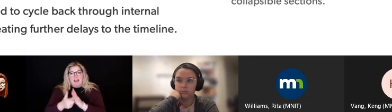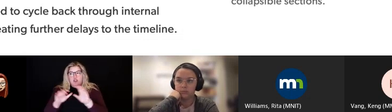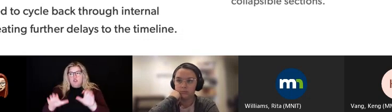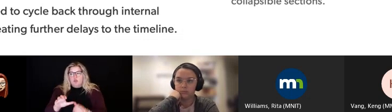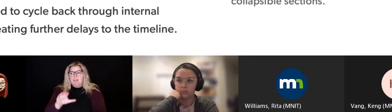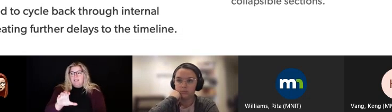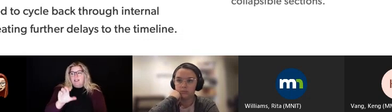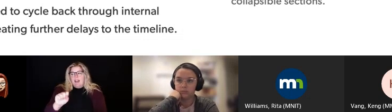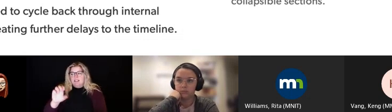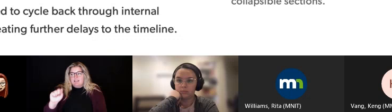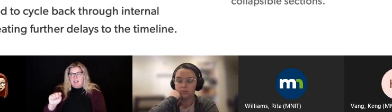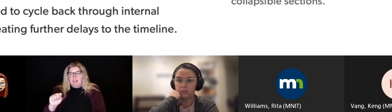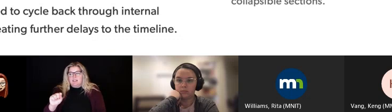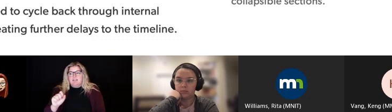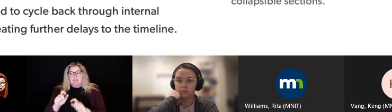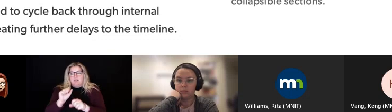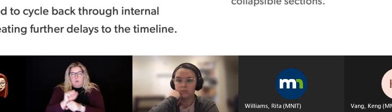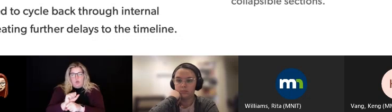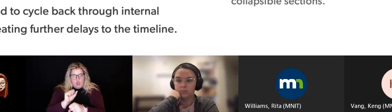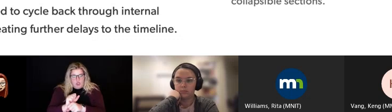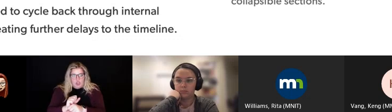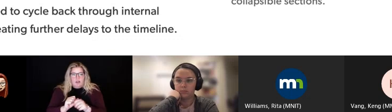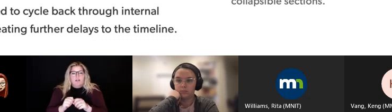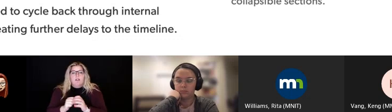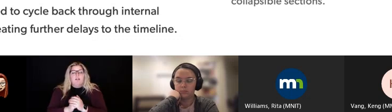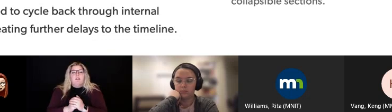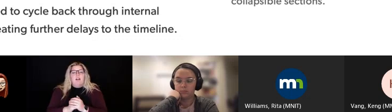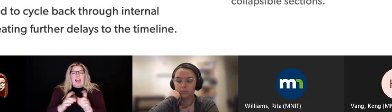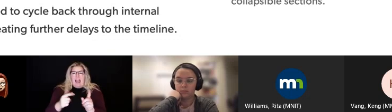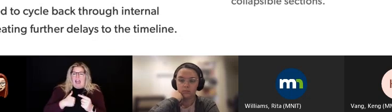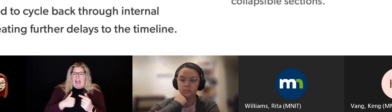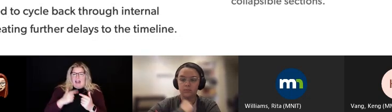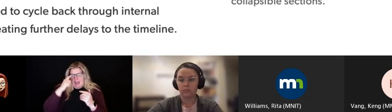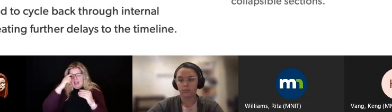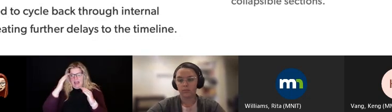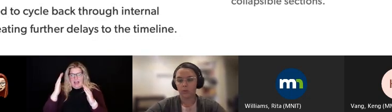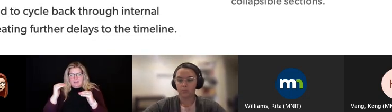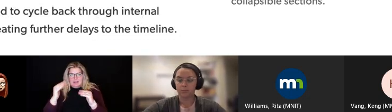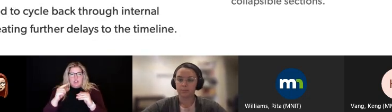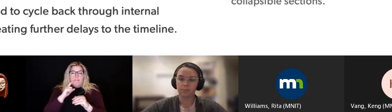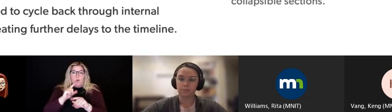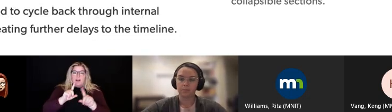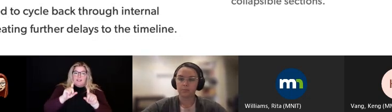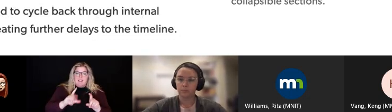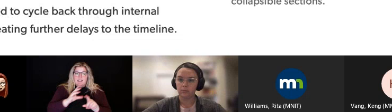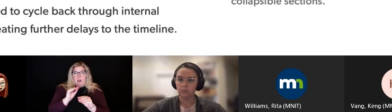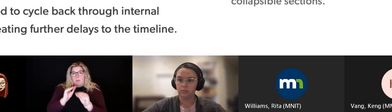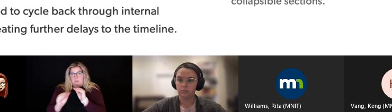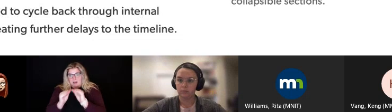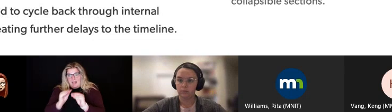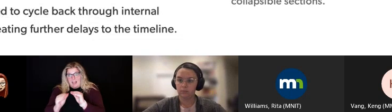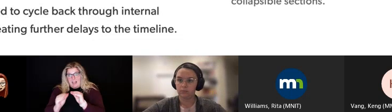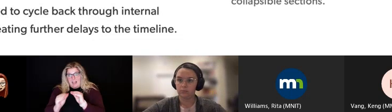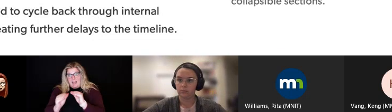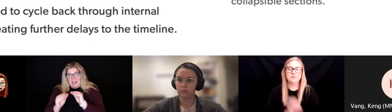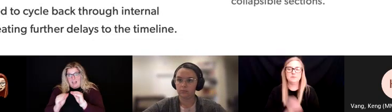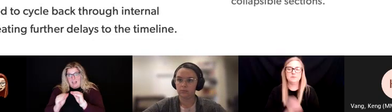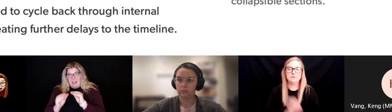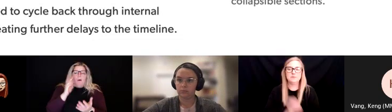rework at this stage of the process. There's an expectation when you go through testing and remediation that there will be revisions to be